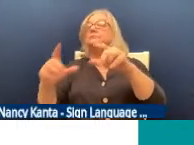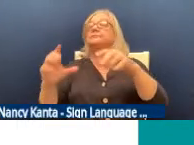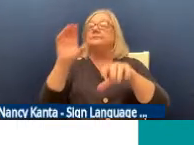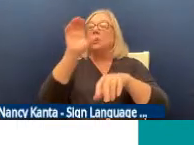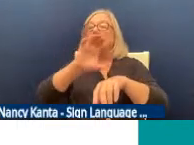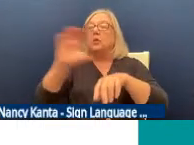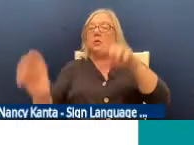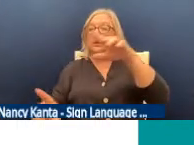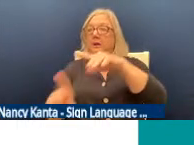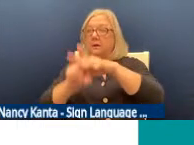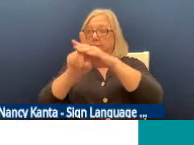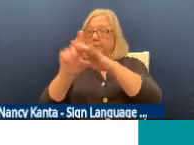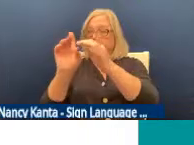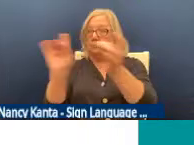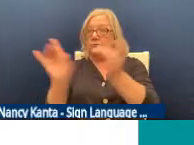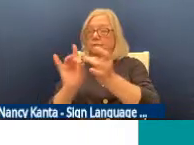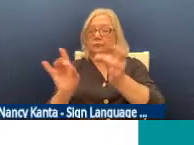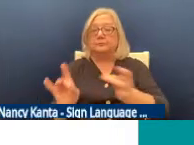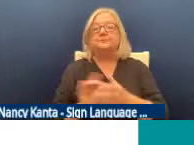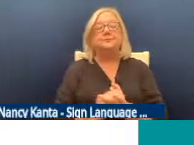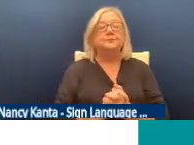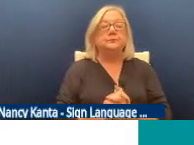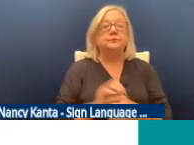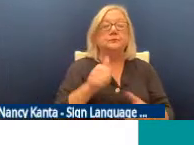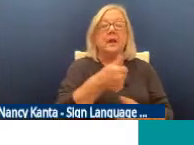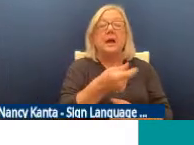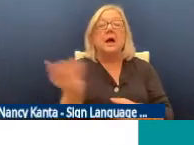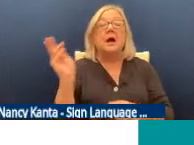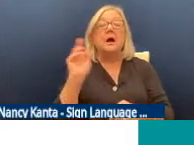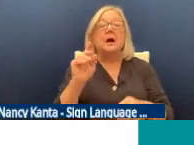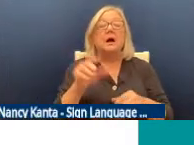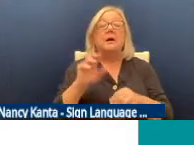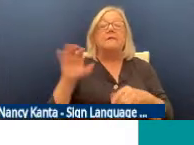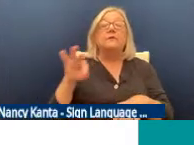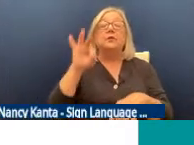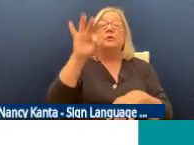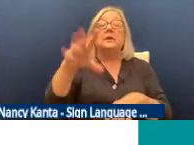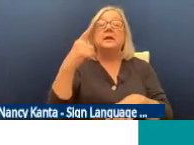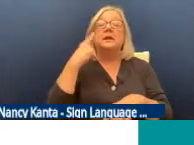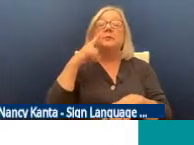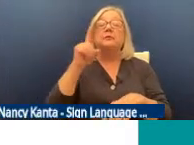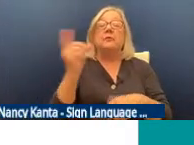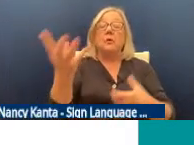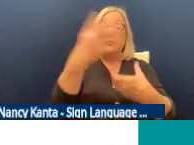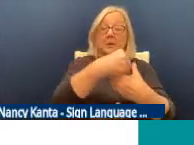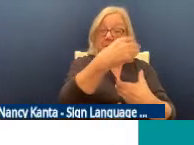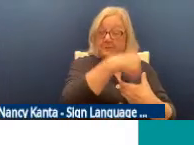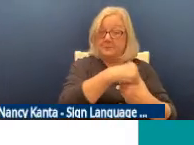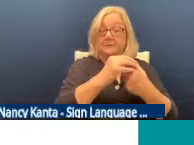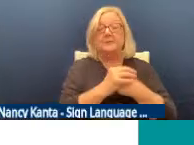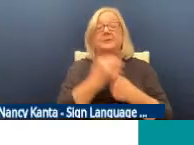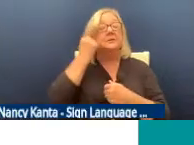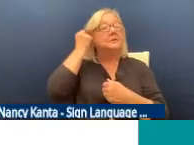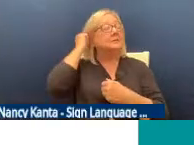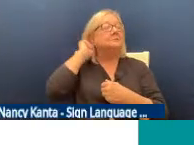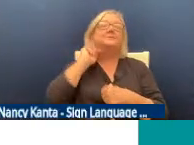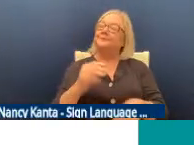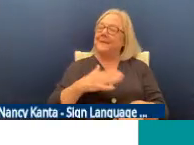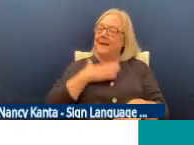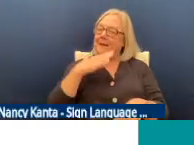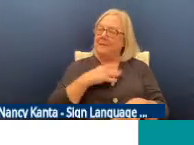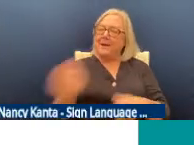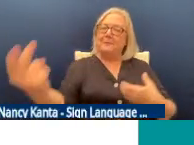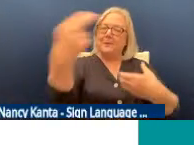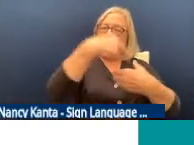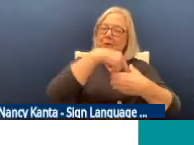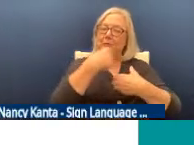So we're going to give a few tips for webinar participation. We're really glad you're joining us here on the webinar and